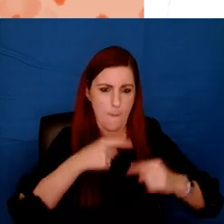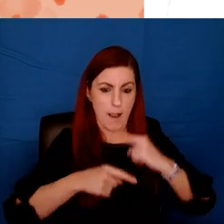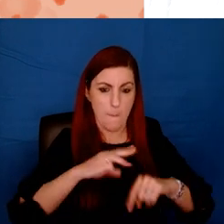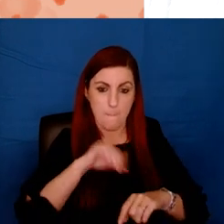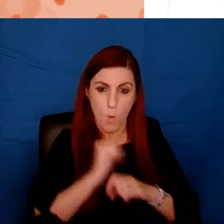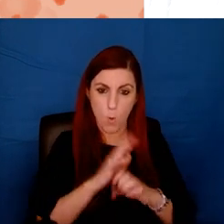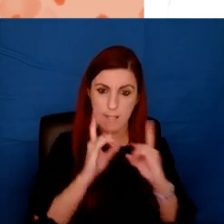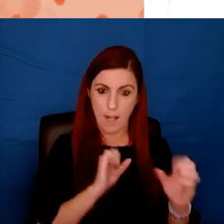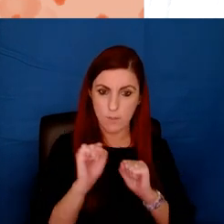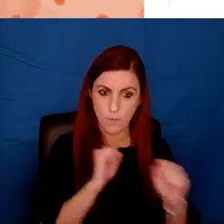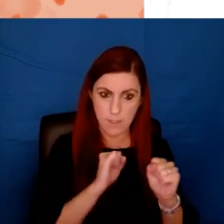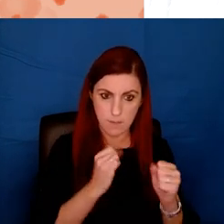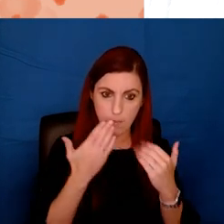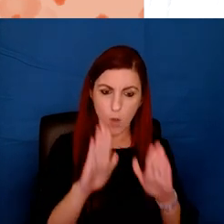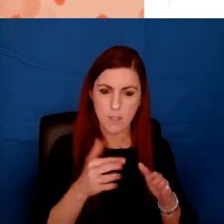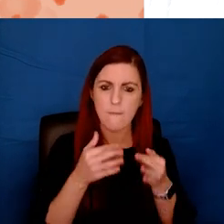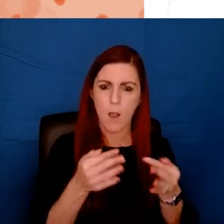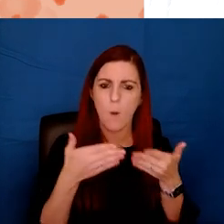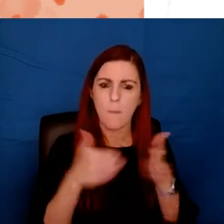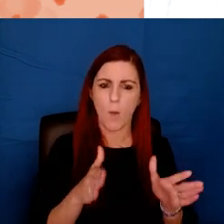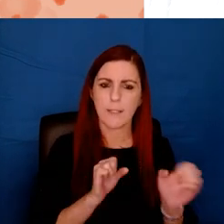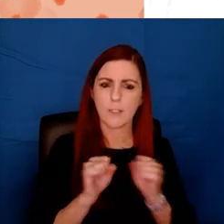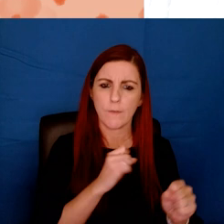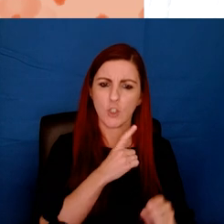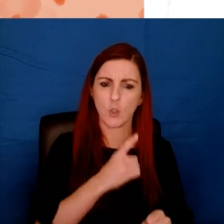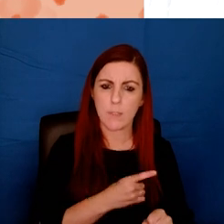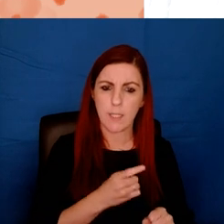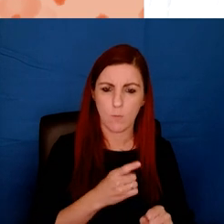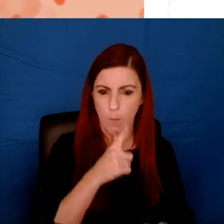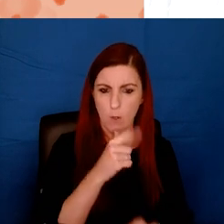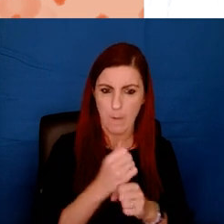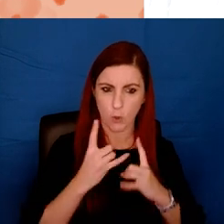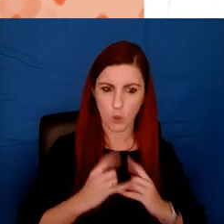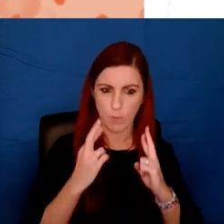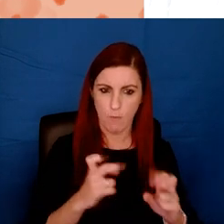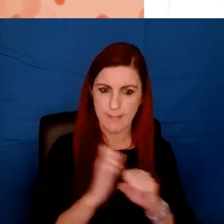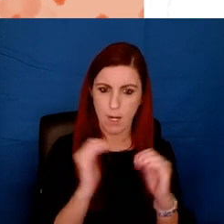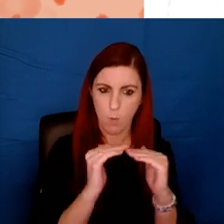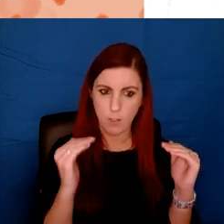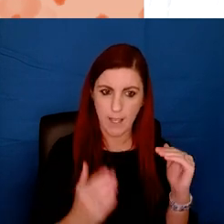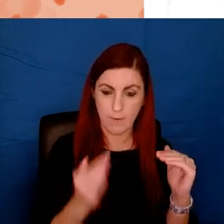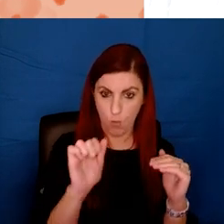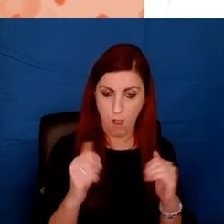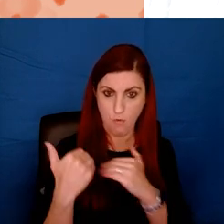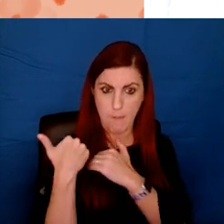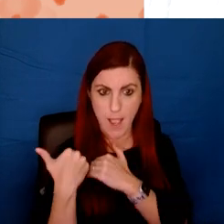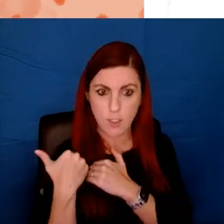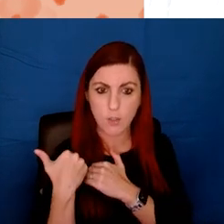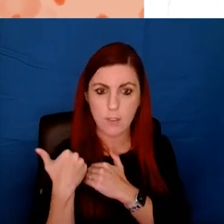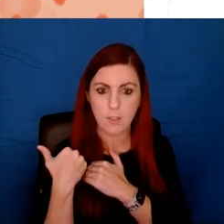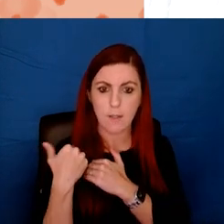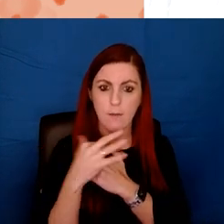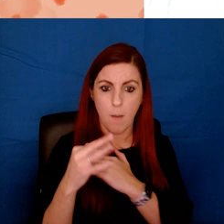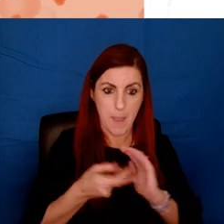and most health services are subject to the public sector duty around human rights and equality, so you are obliged to, from